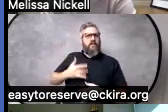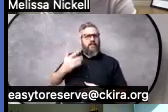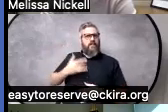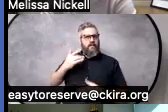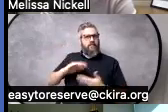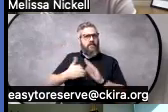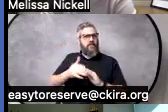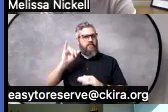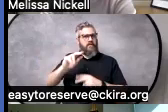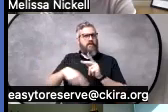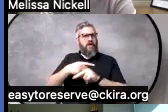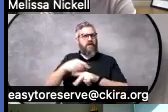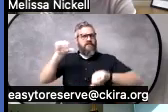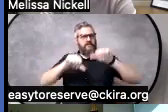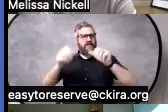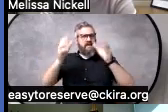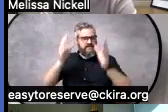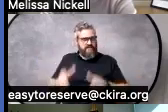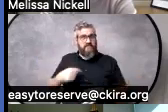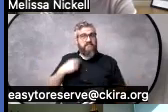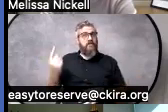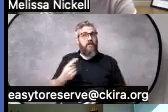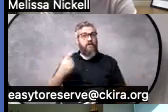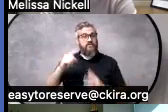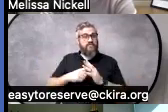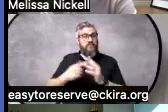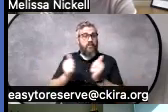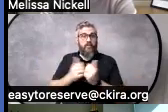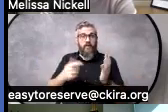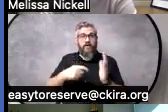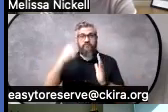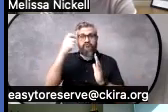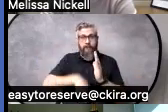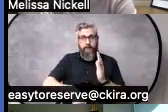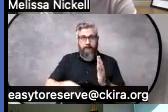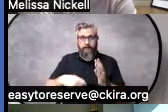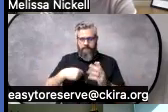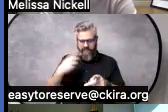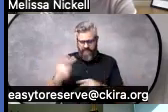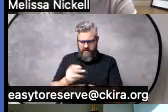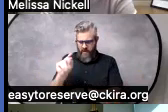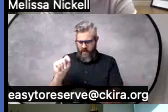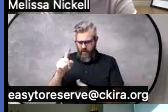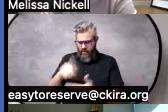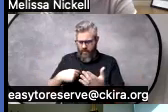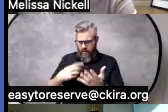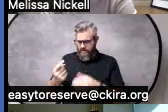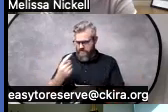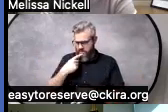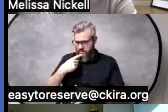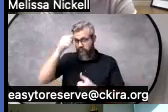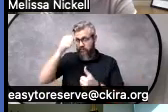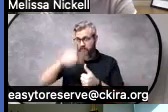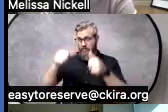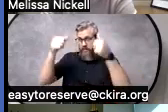you're becoming. But I always start off with the script. So I figure out what I want to say. And remember, for poster